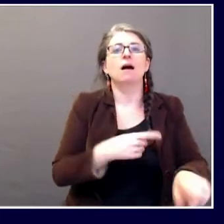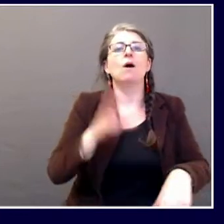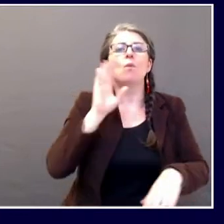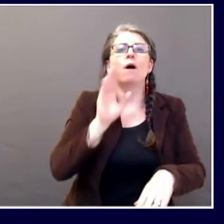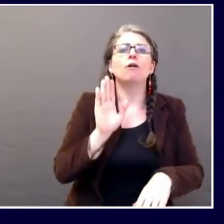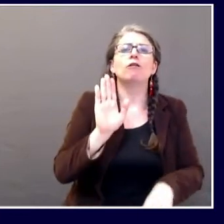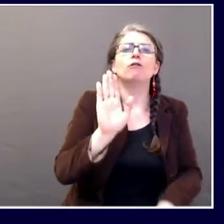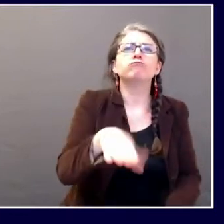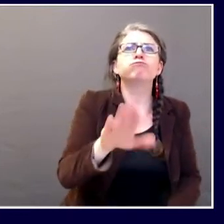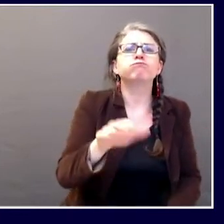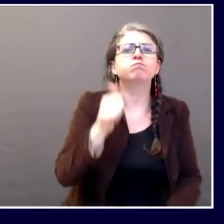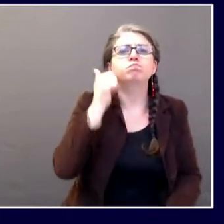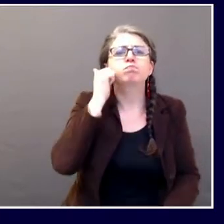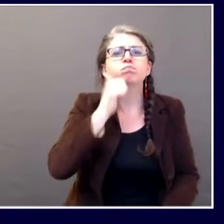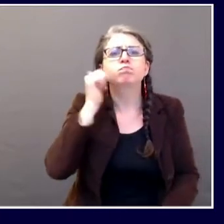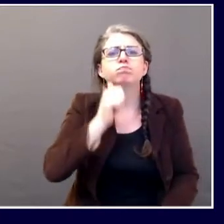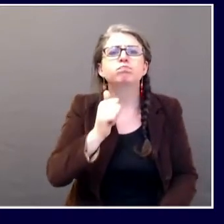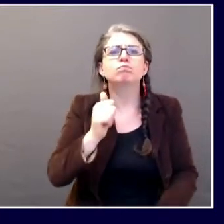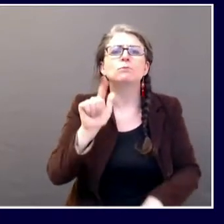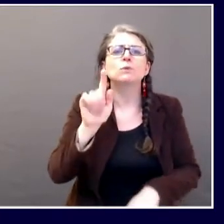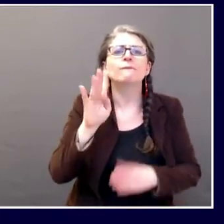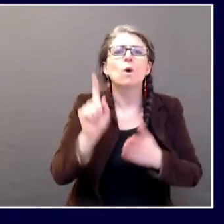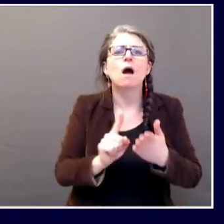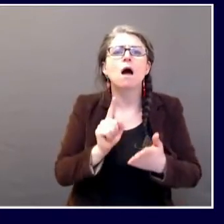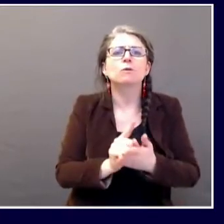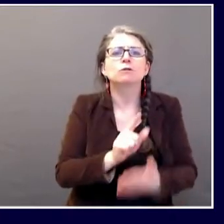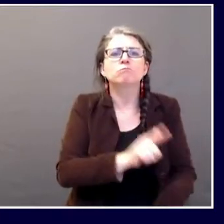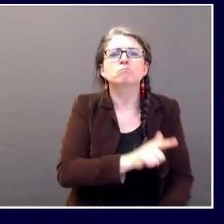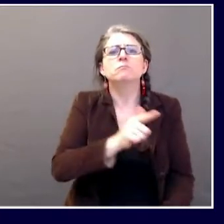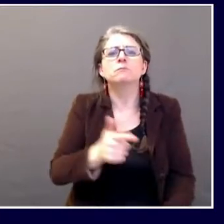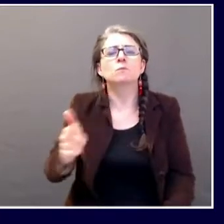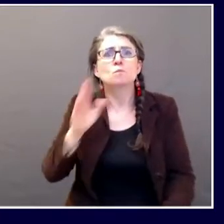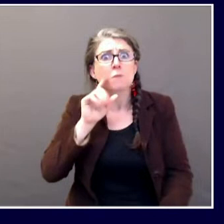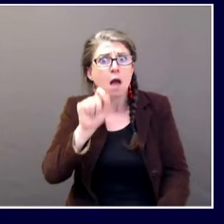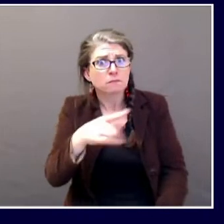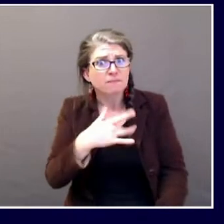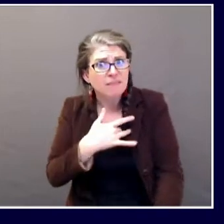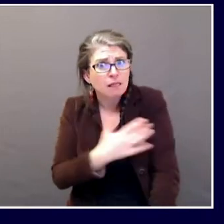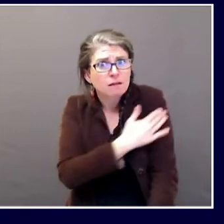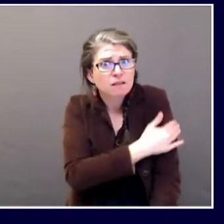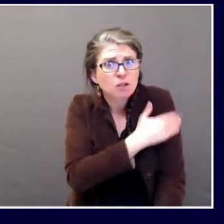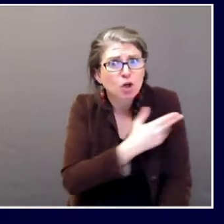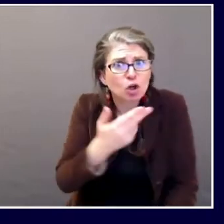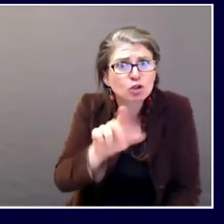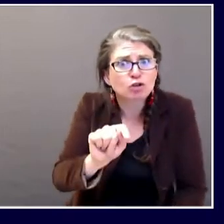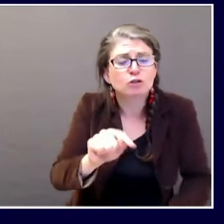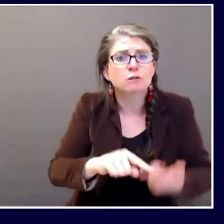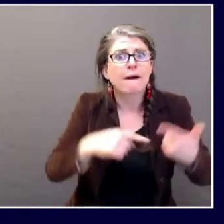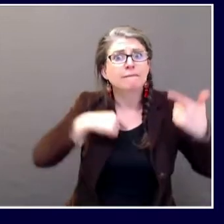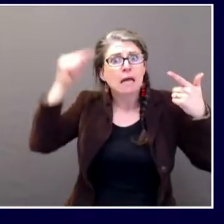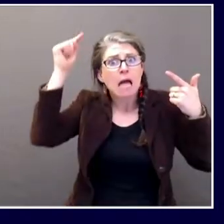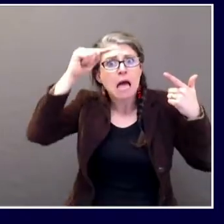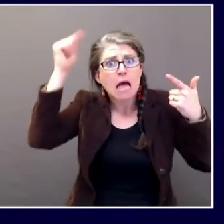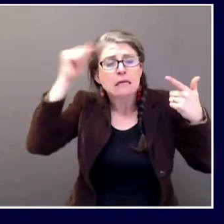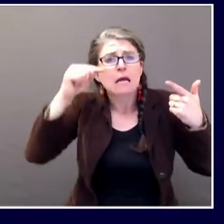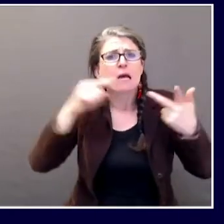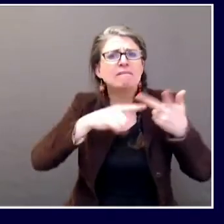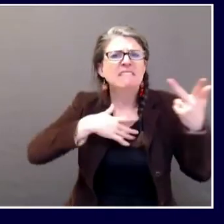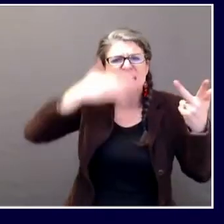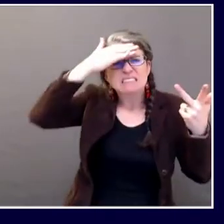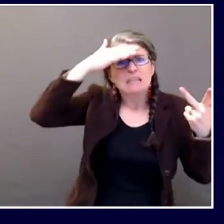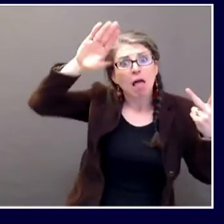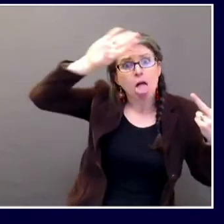site, a headache, a fever, any of those things. It allows you to do a couple things. The first is that it allows you to